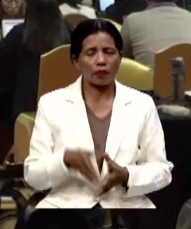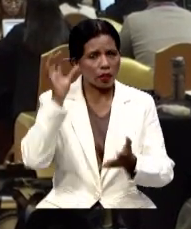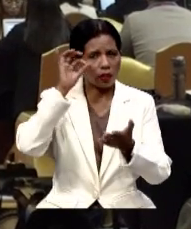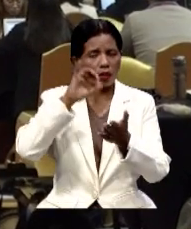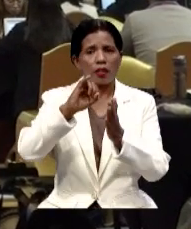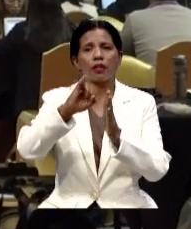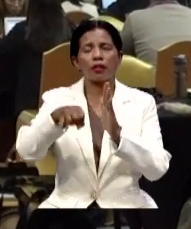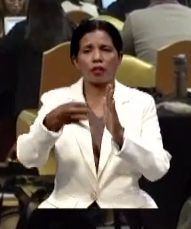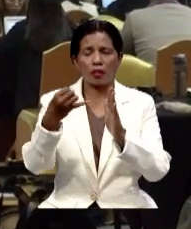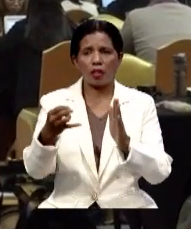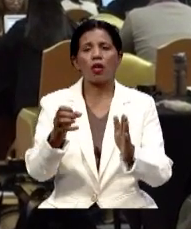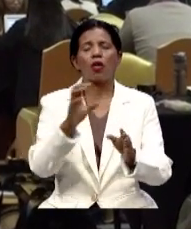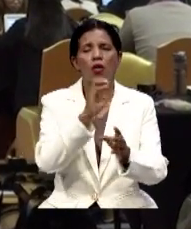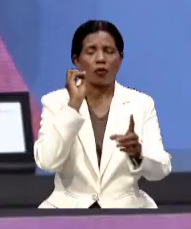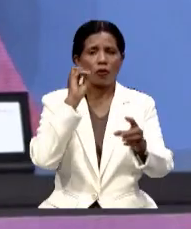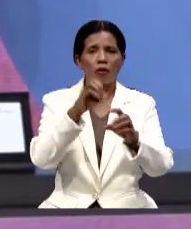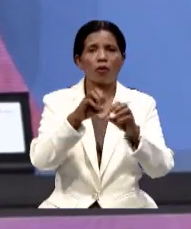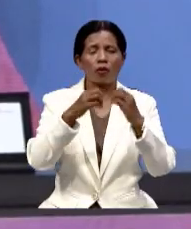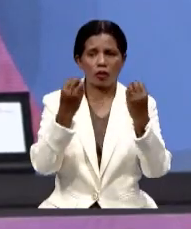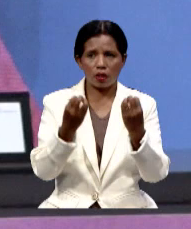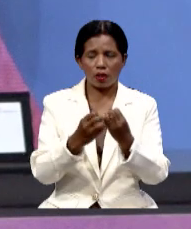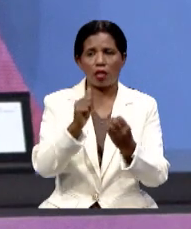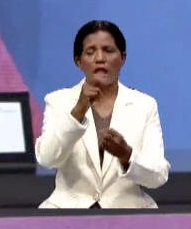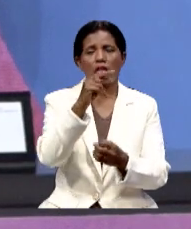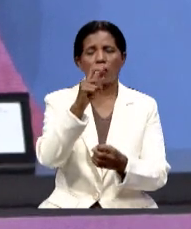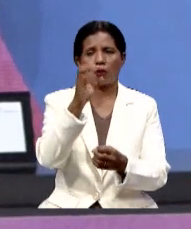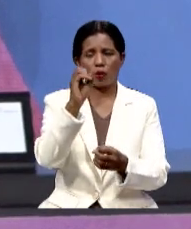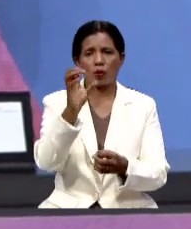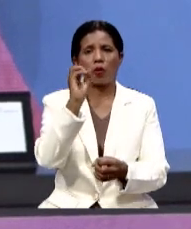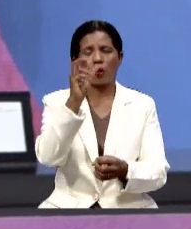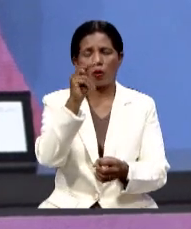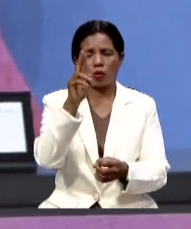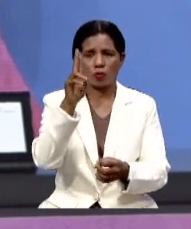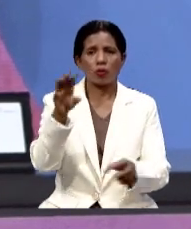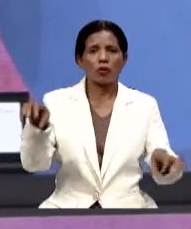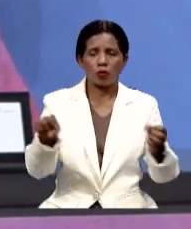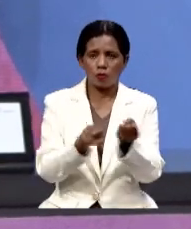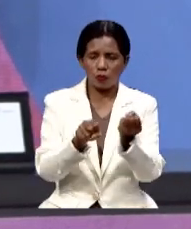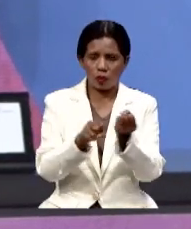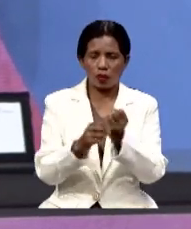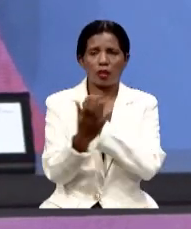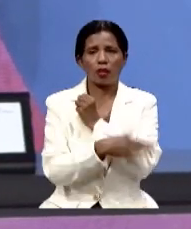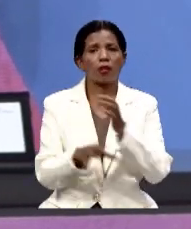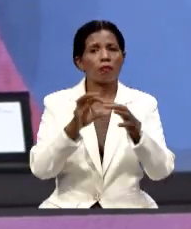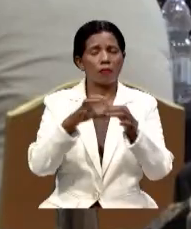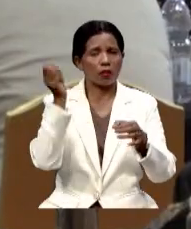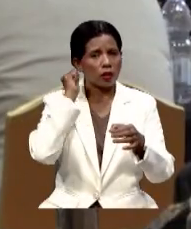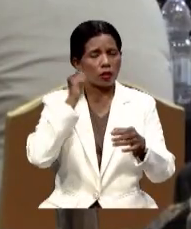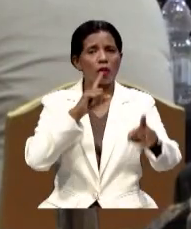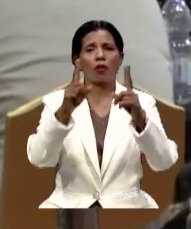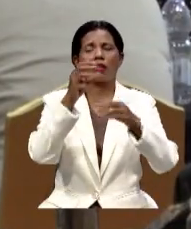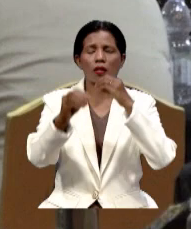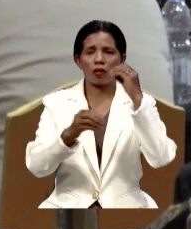Secretário-Geral da Organização Nações Unidas António Guterres ATT, ONU, se apoio na FATI Nação Membro ASEAN, nebema colia